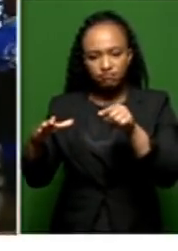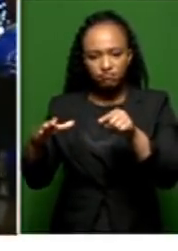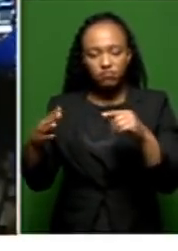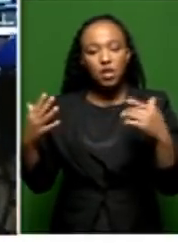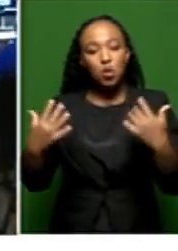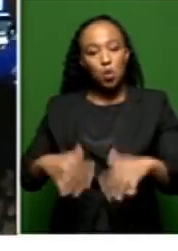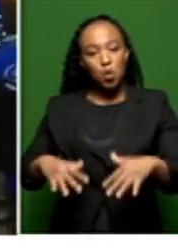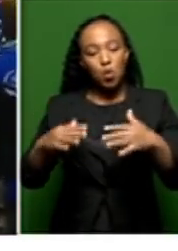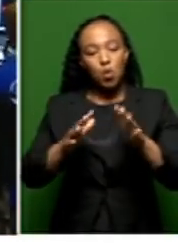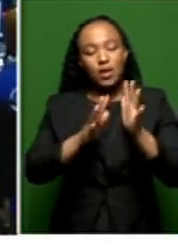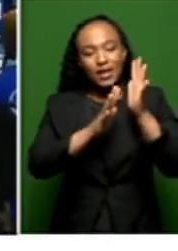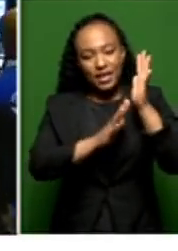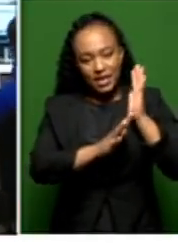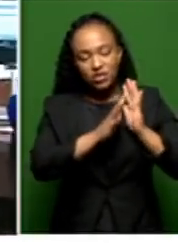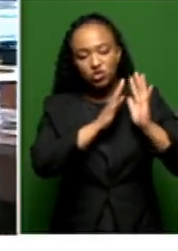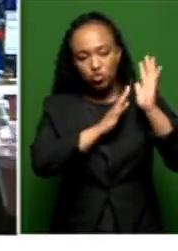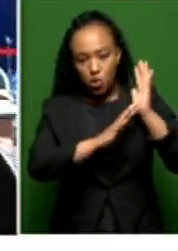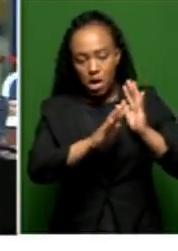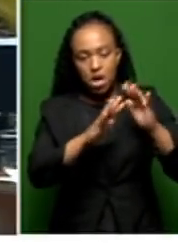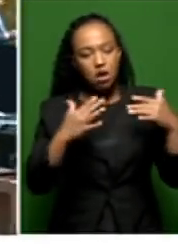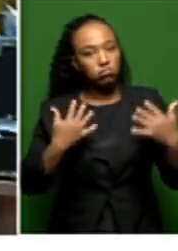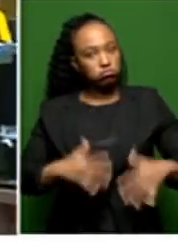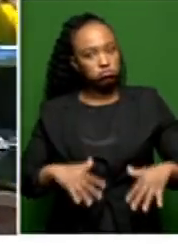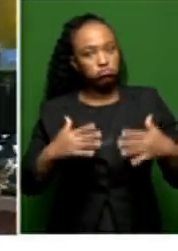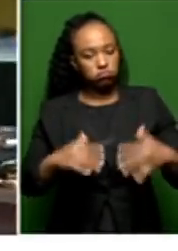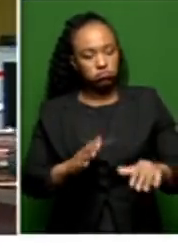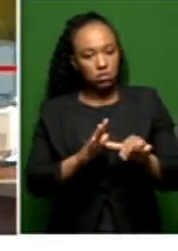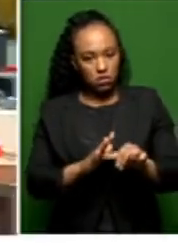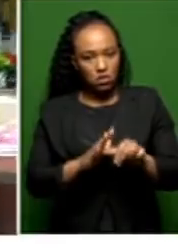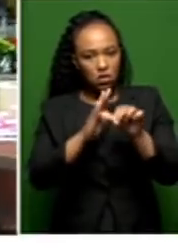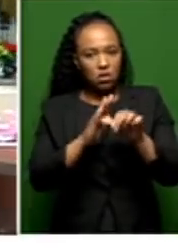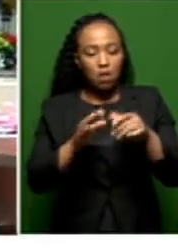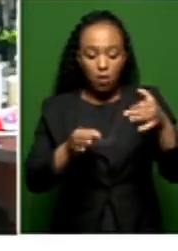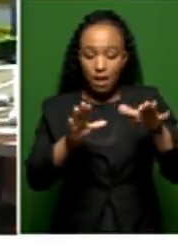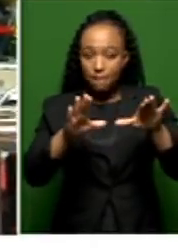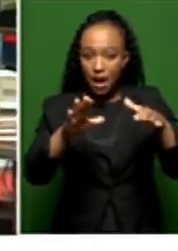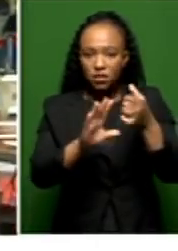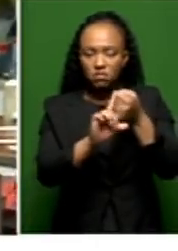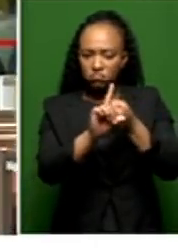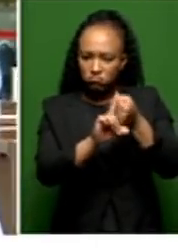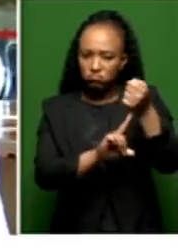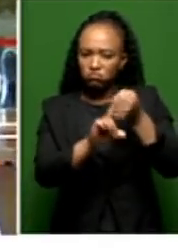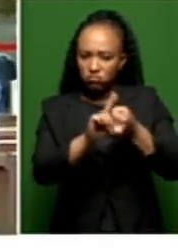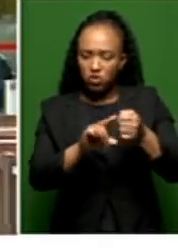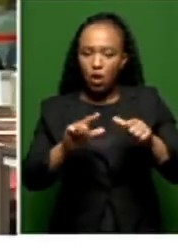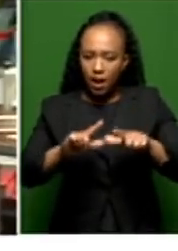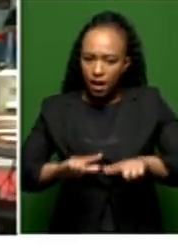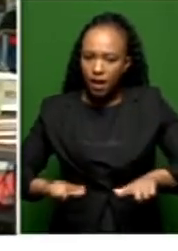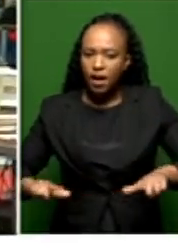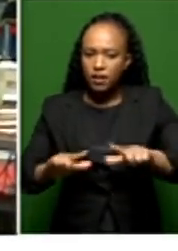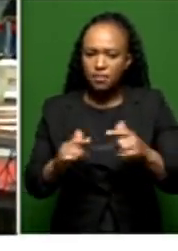very rich history. The party that has fought for the land, but really